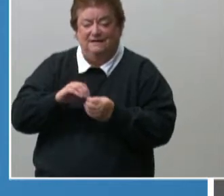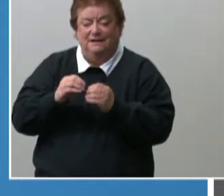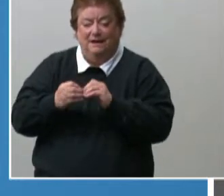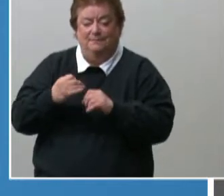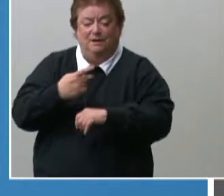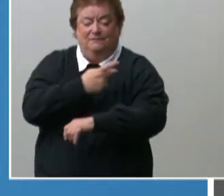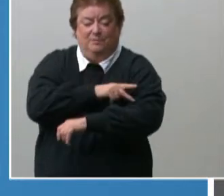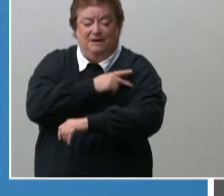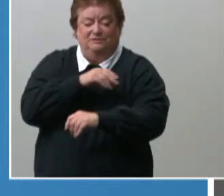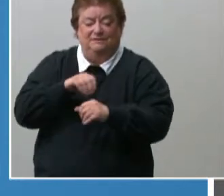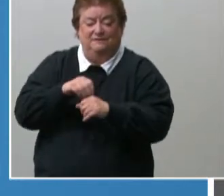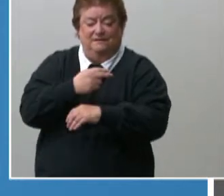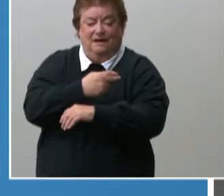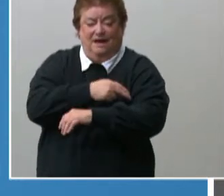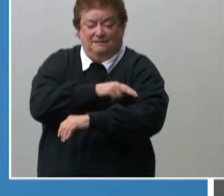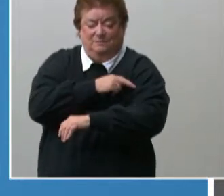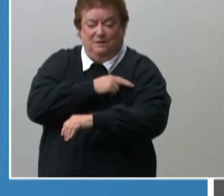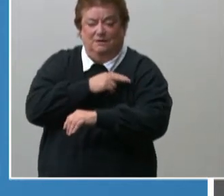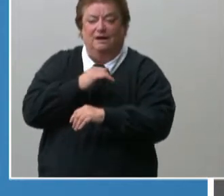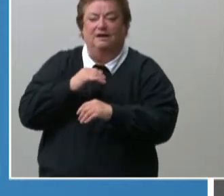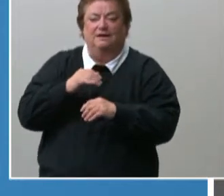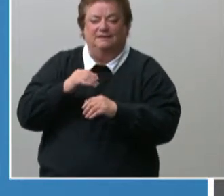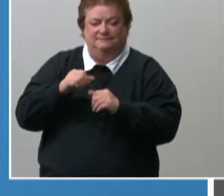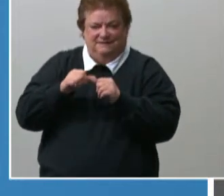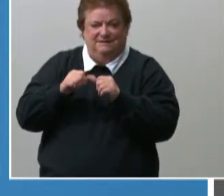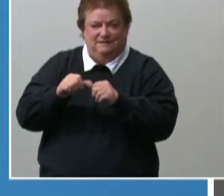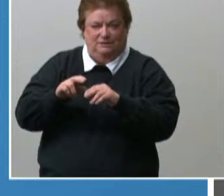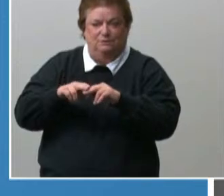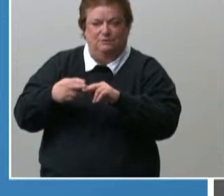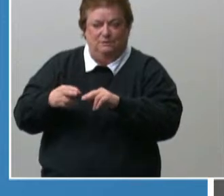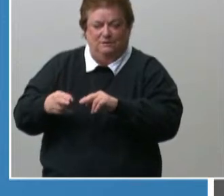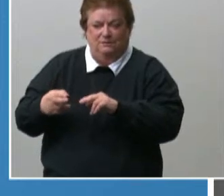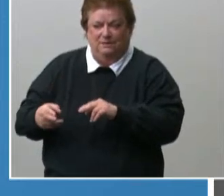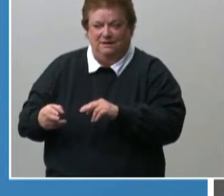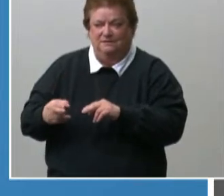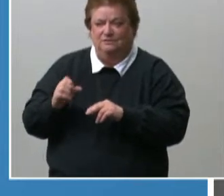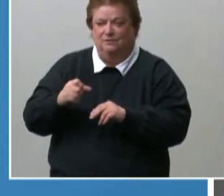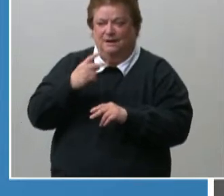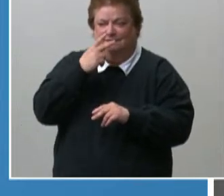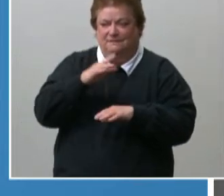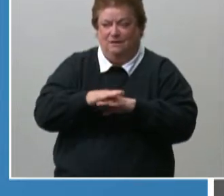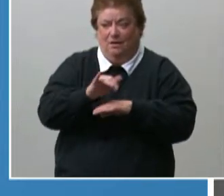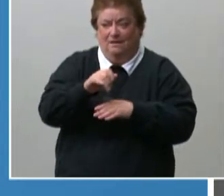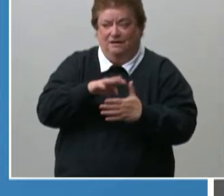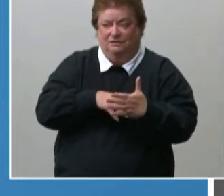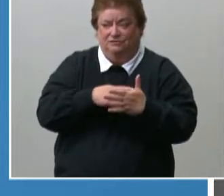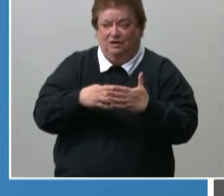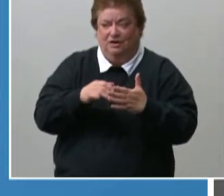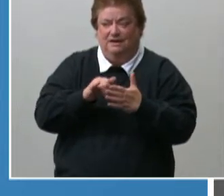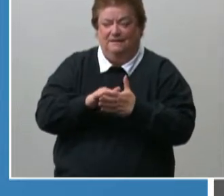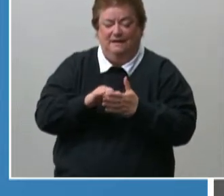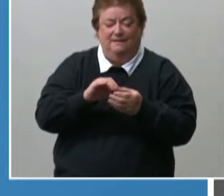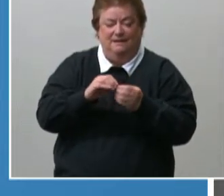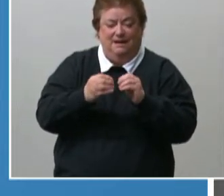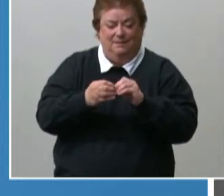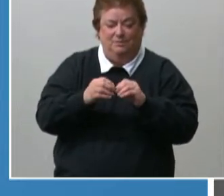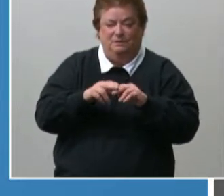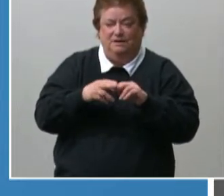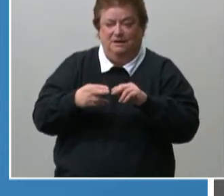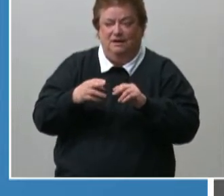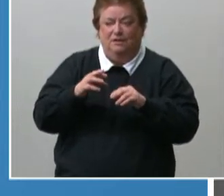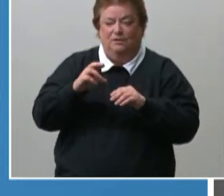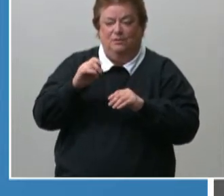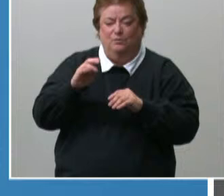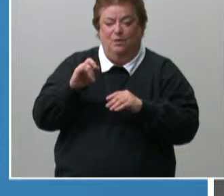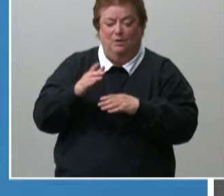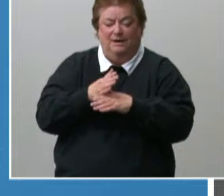patients hospitalized locally continue to decrease. As you can see on this chart, the decline in the 7-day rolling